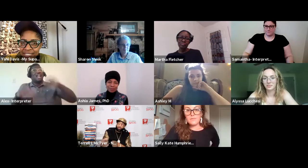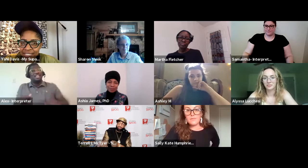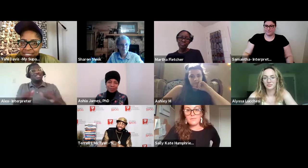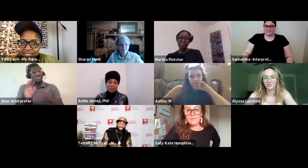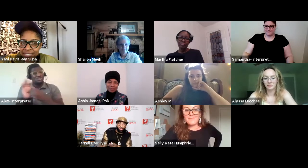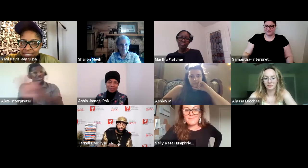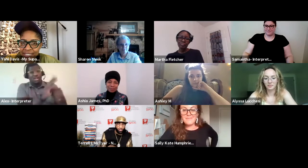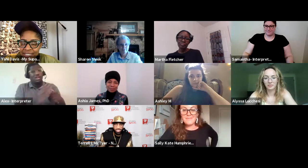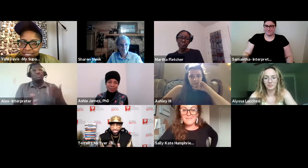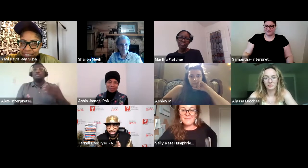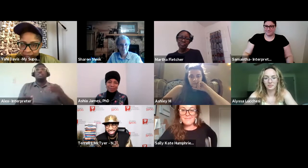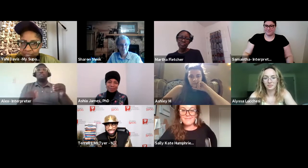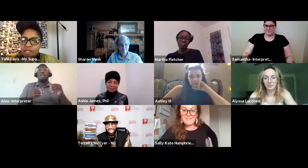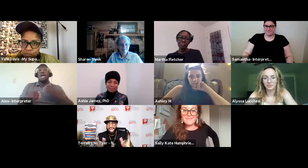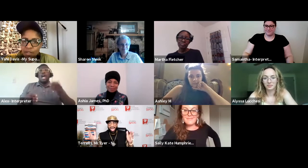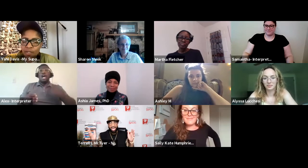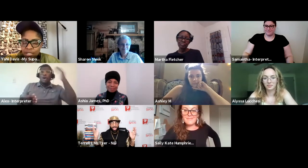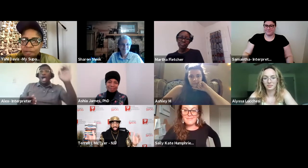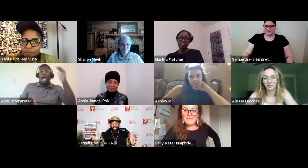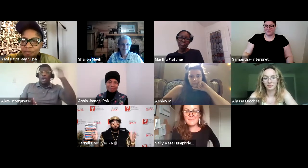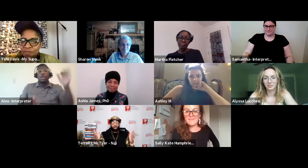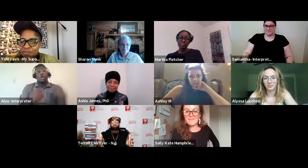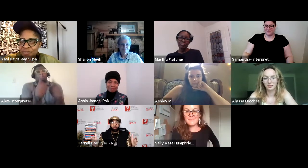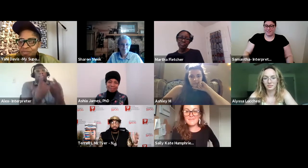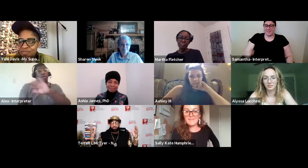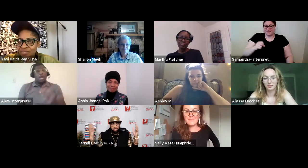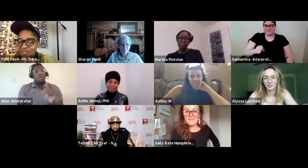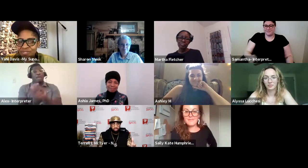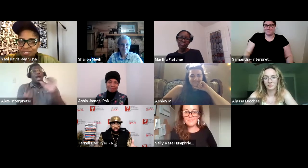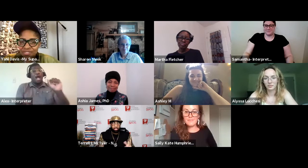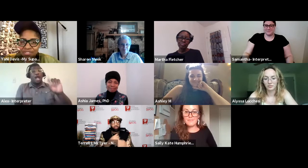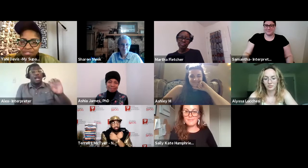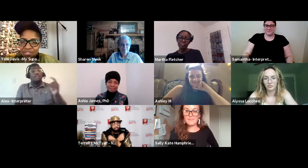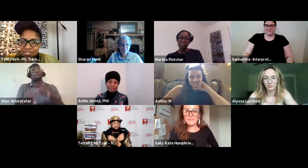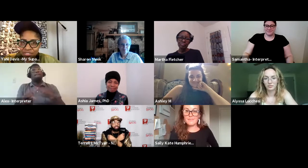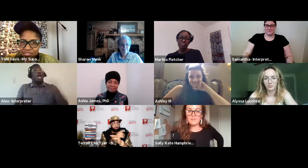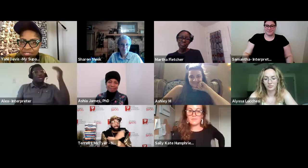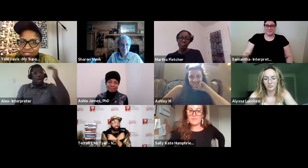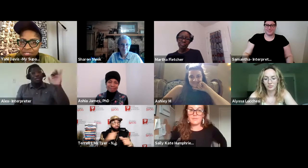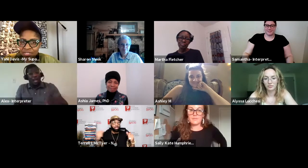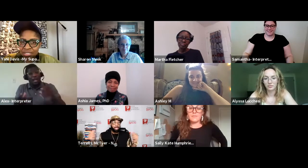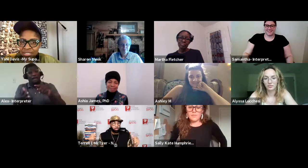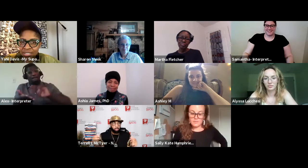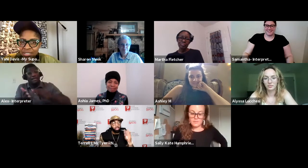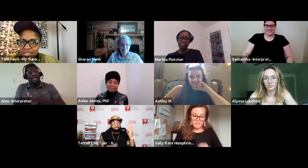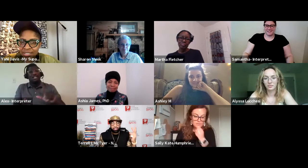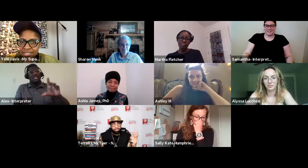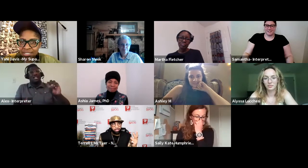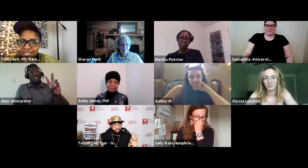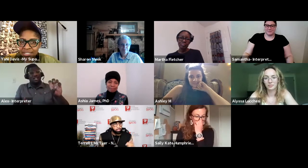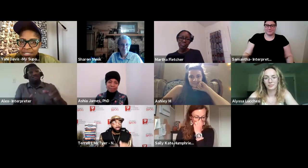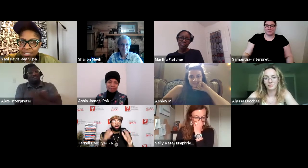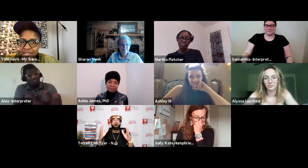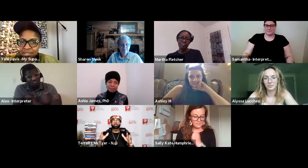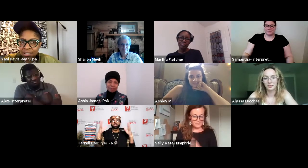like, oh, that must mean love. You know what I mean? So Yeah. I want to be able to demonstrate that love, and then maybe this will catch on. The second